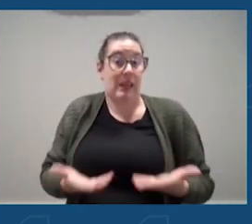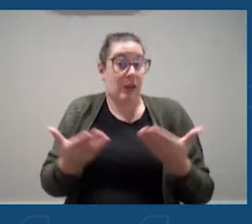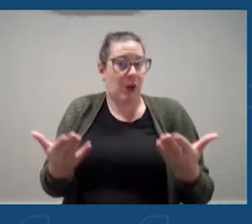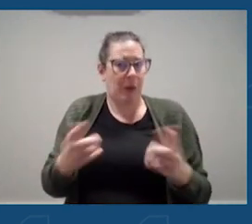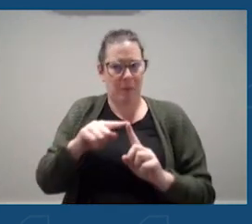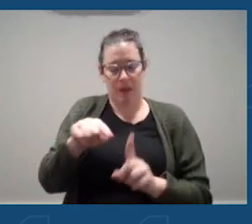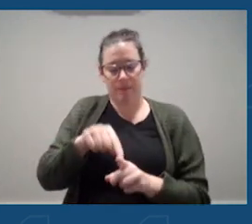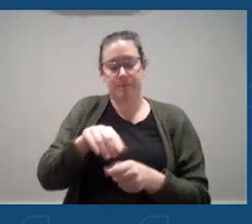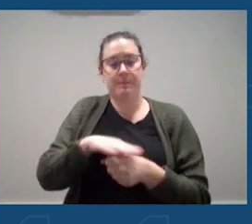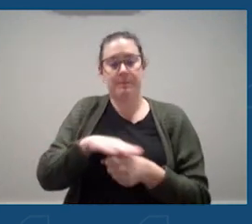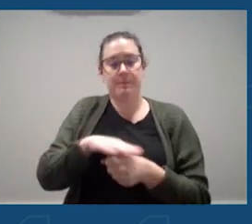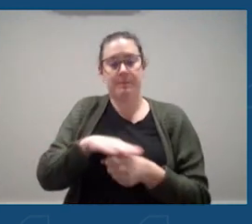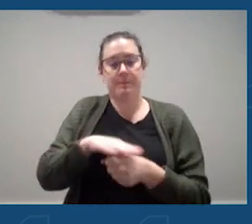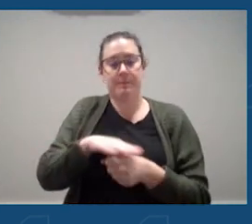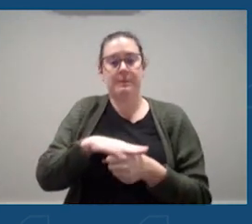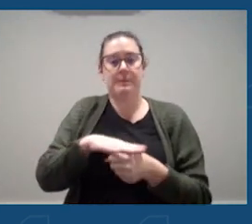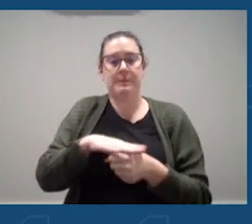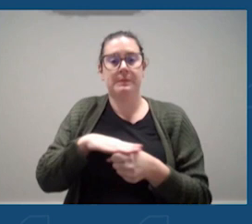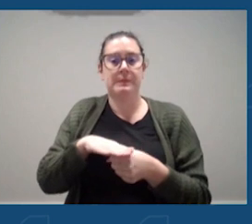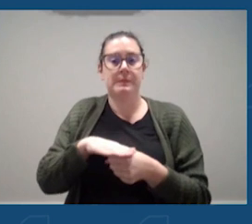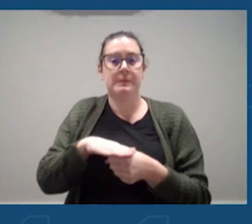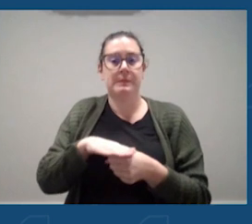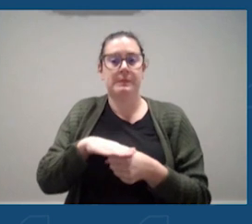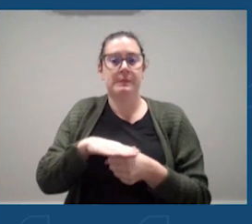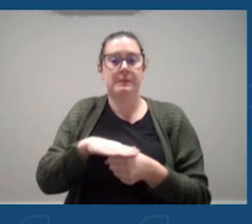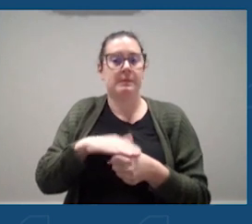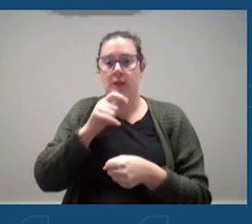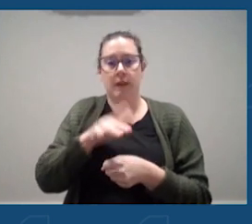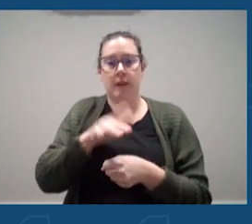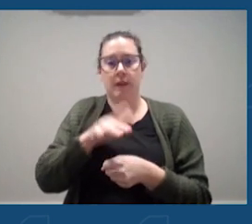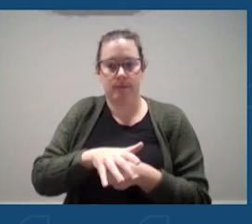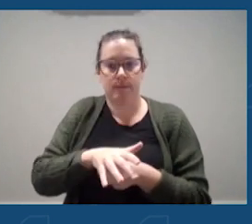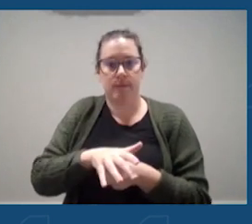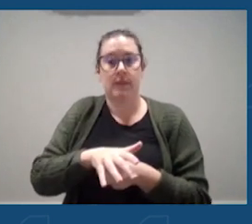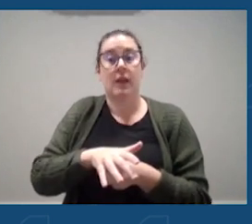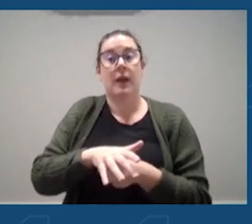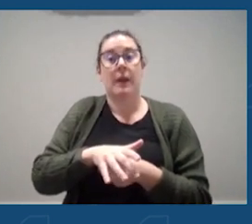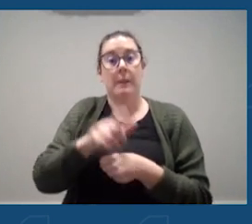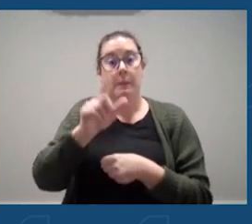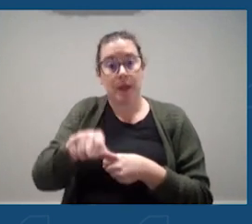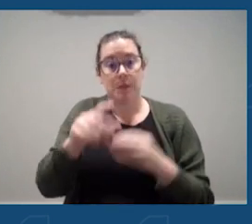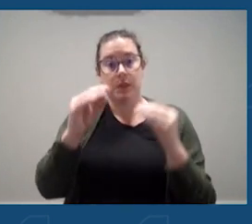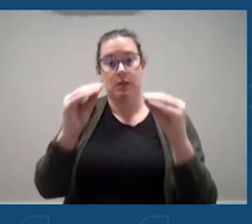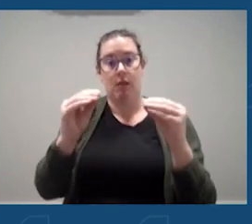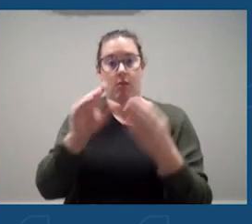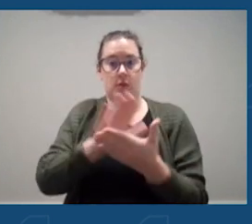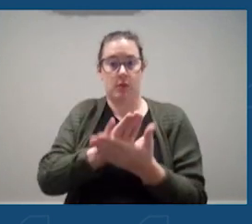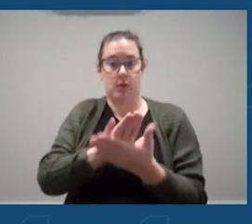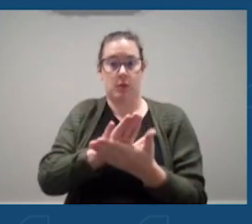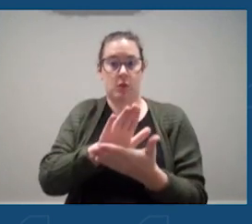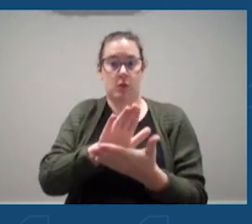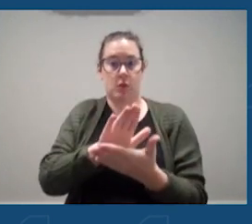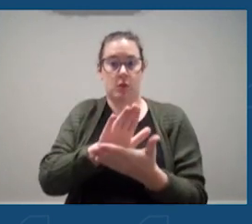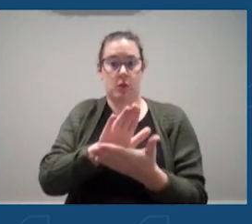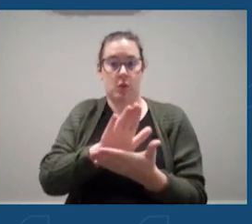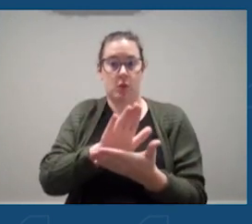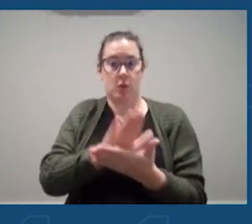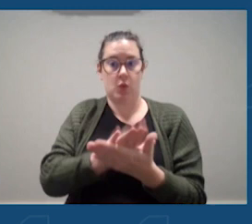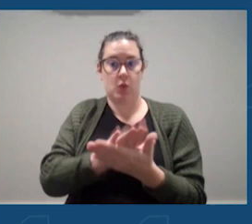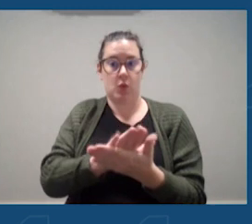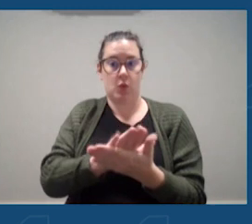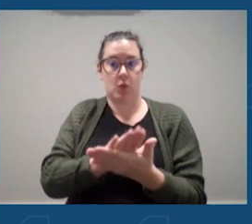enough. This has to be taught in our schools, and we have to make sure that's actually happening. So today we gather